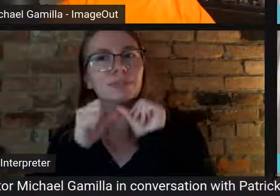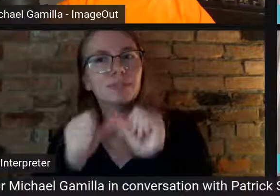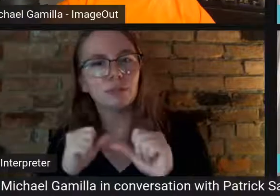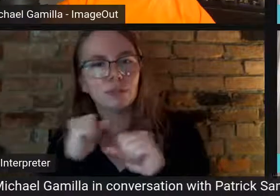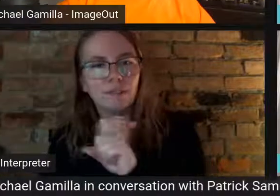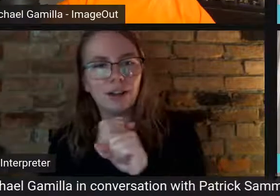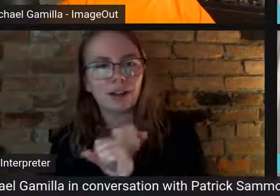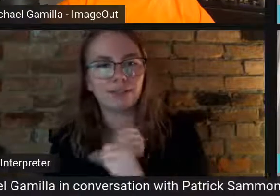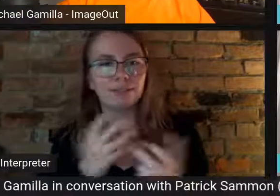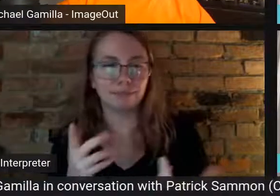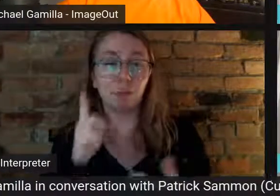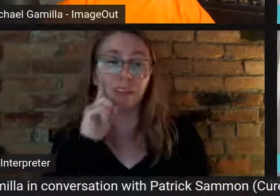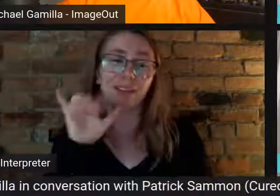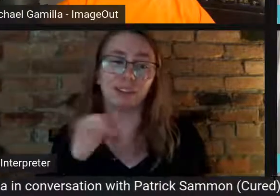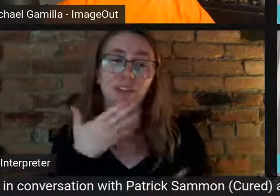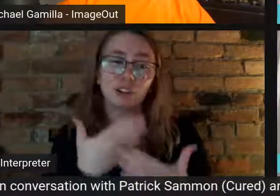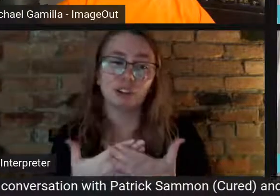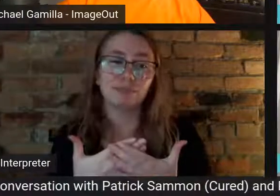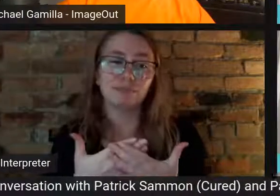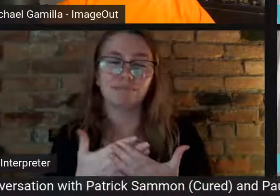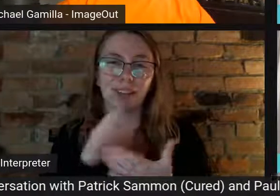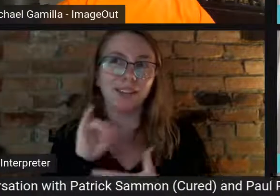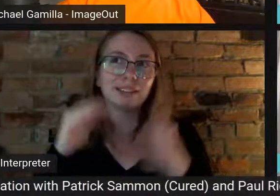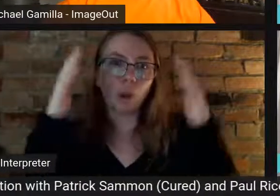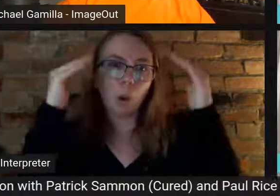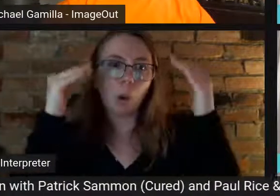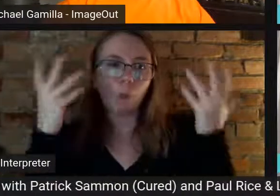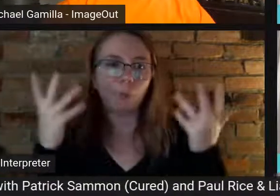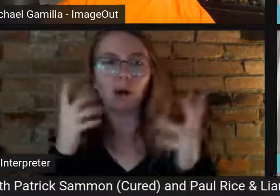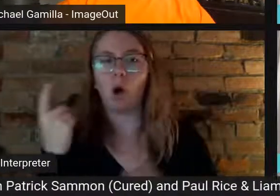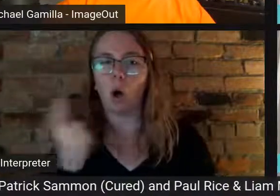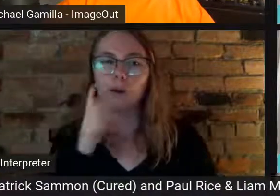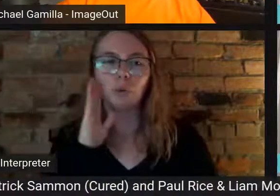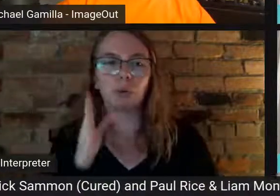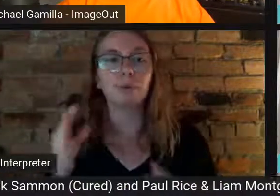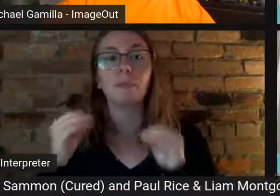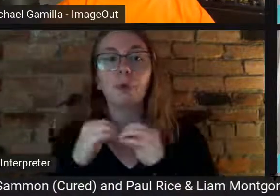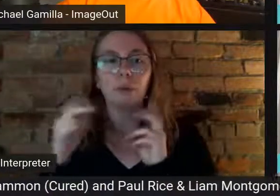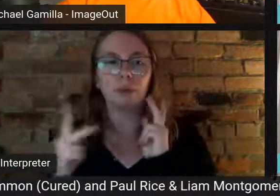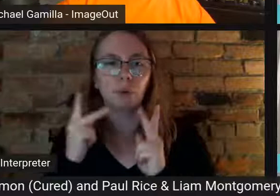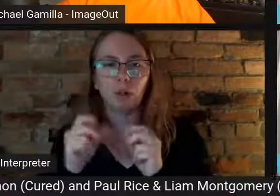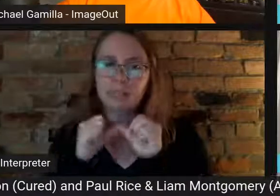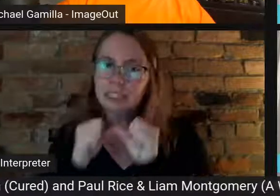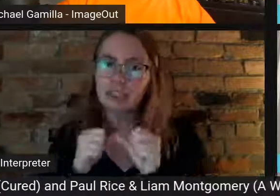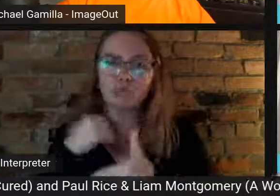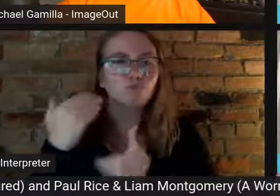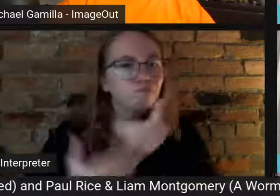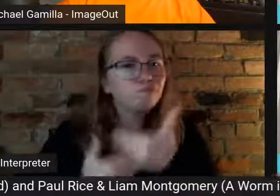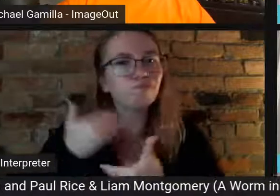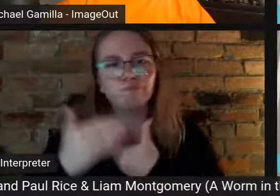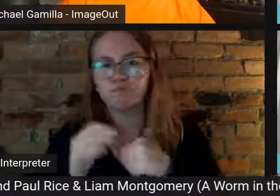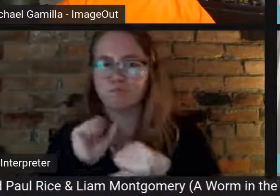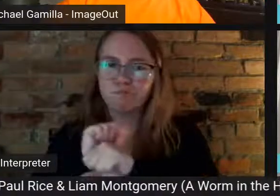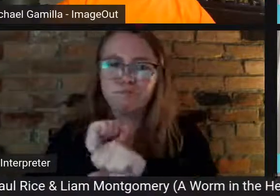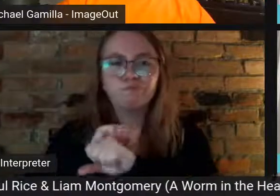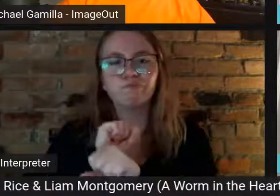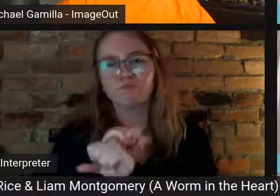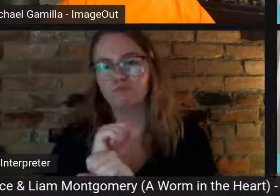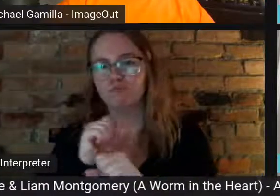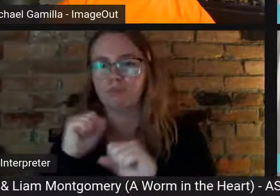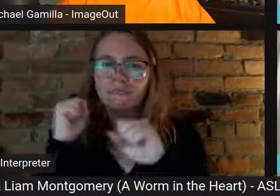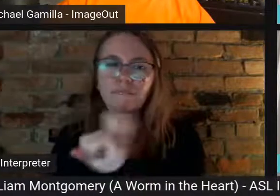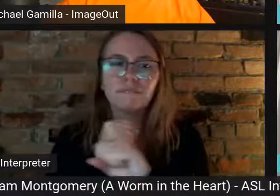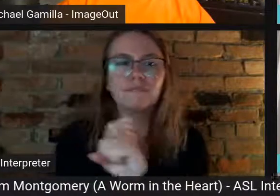think that's what gives me hope, that there will always be someone there that will push forward and push for greater rights. And I think in regards to Chechnya,